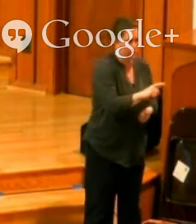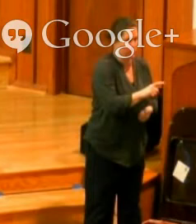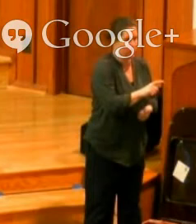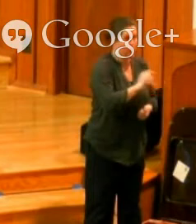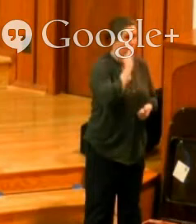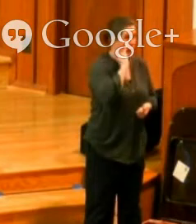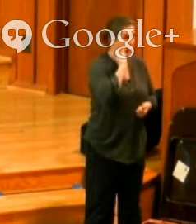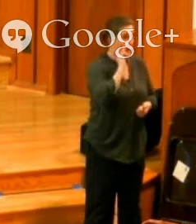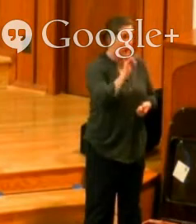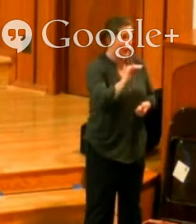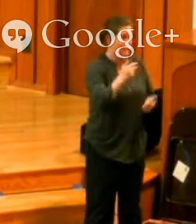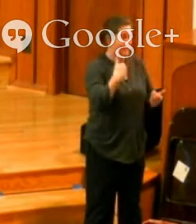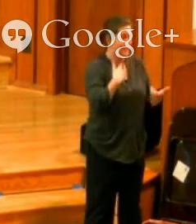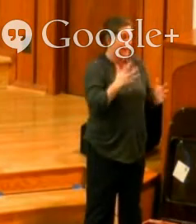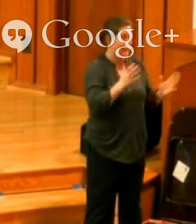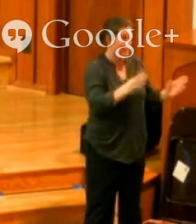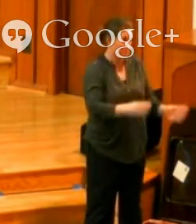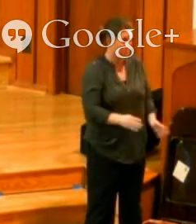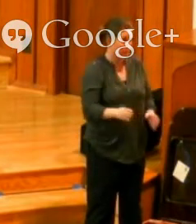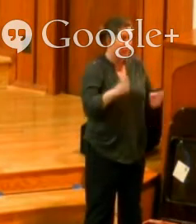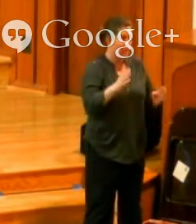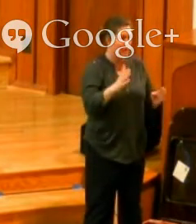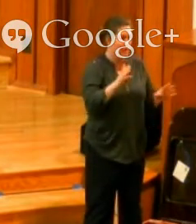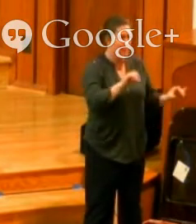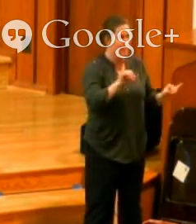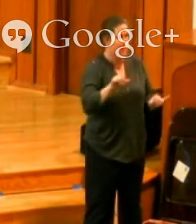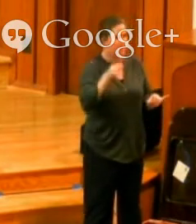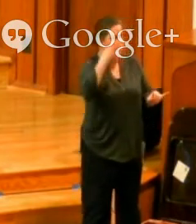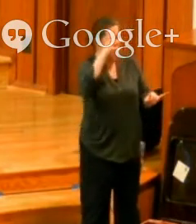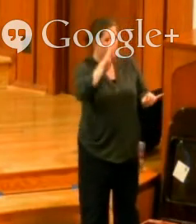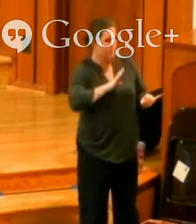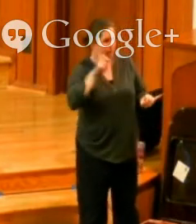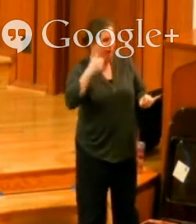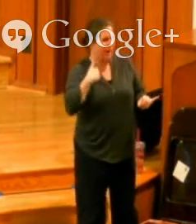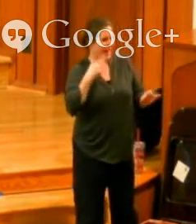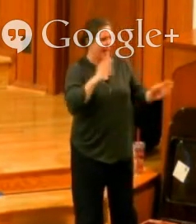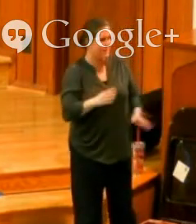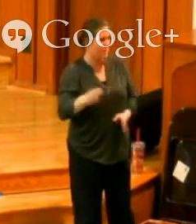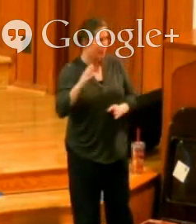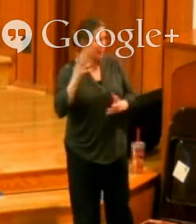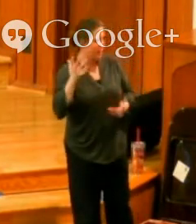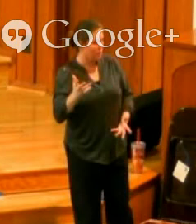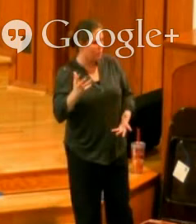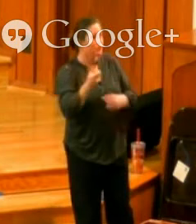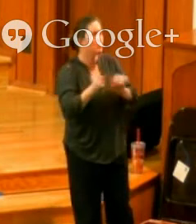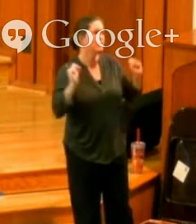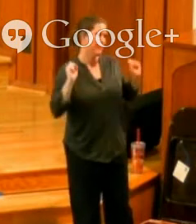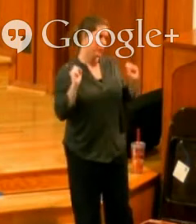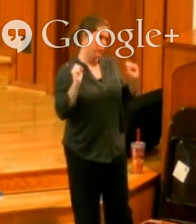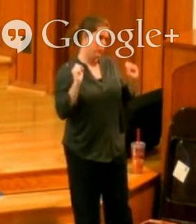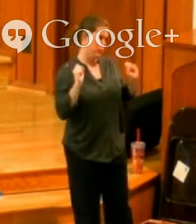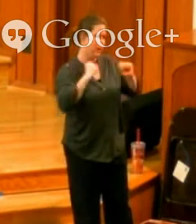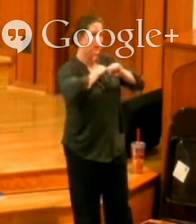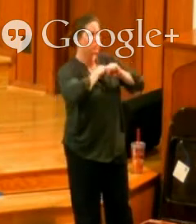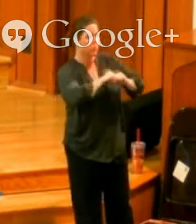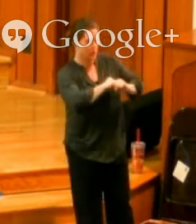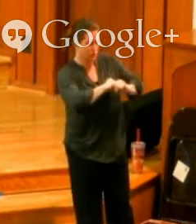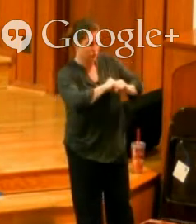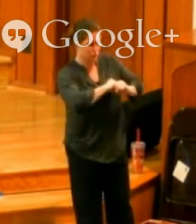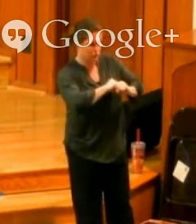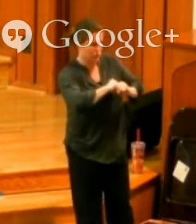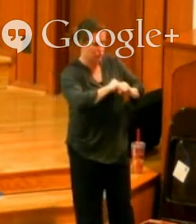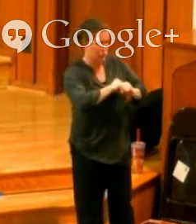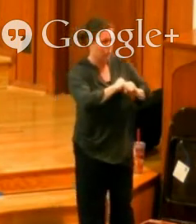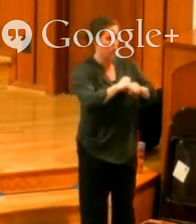you, then that means God also has a plan to what? Save you and to protect you. So we're